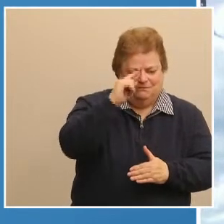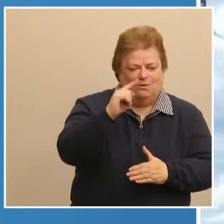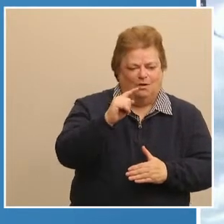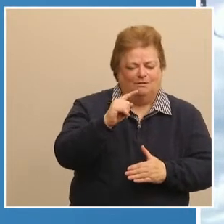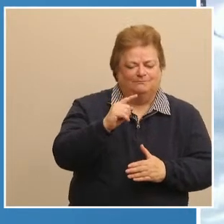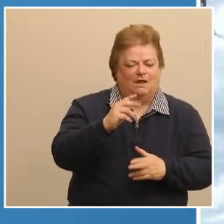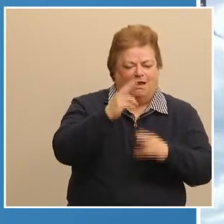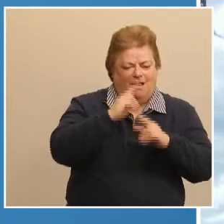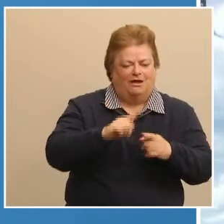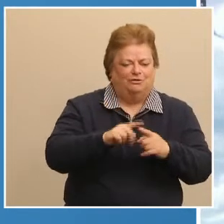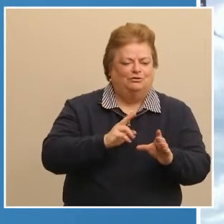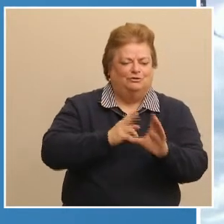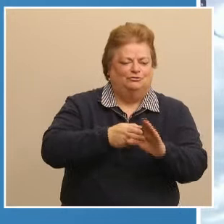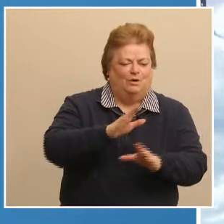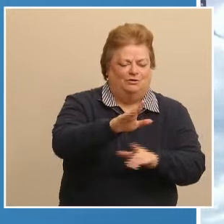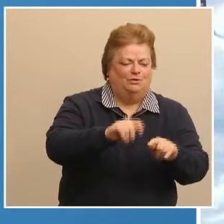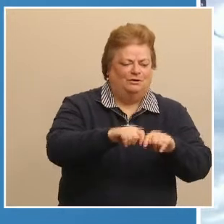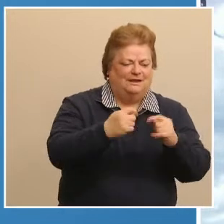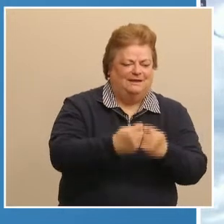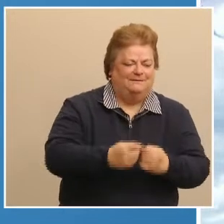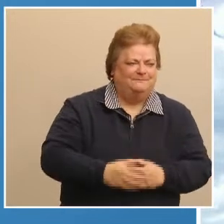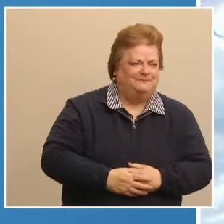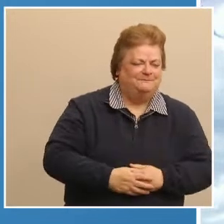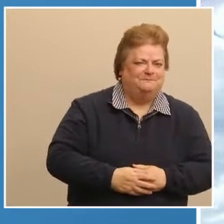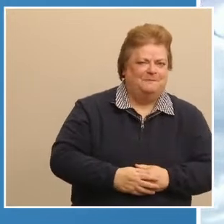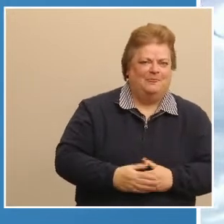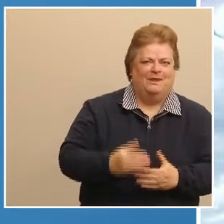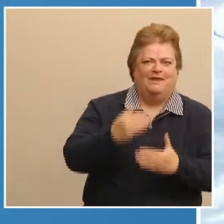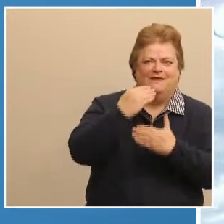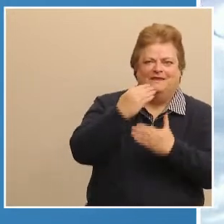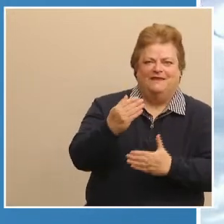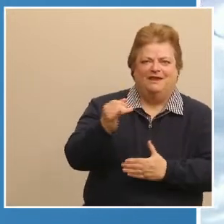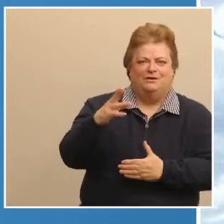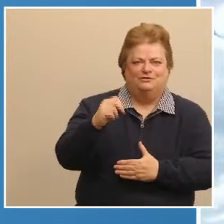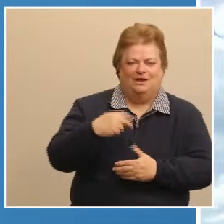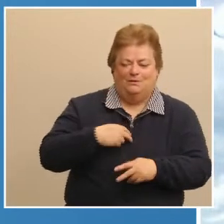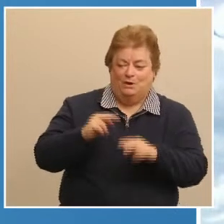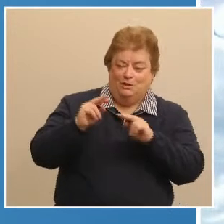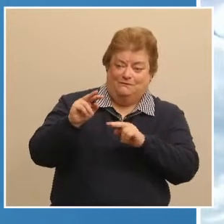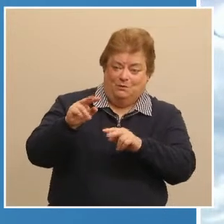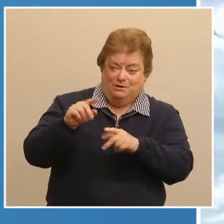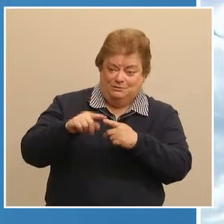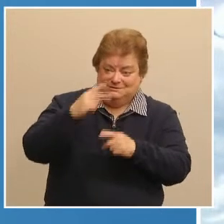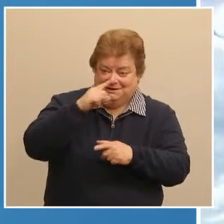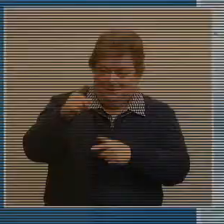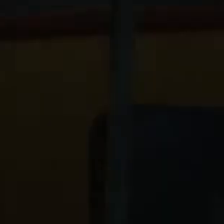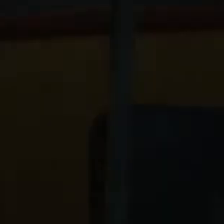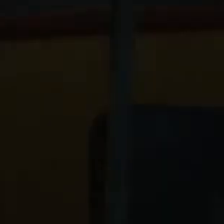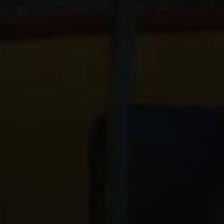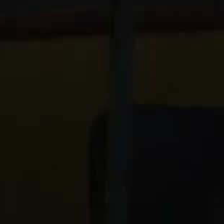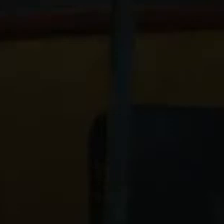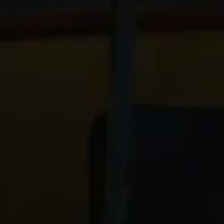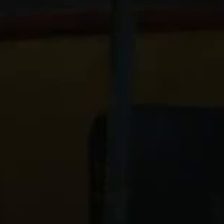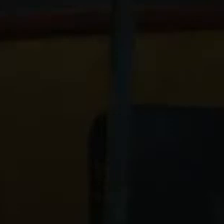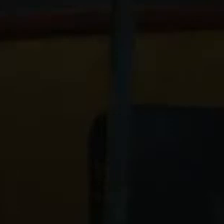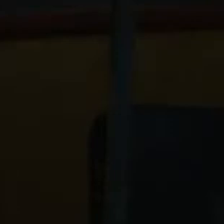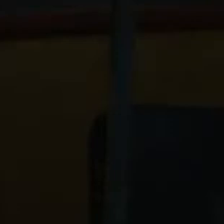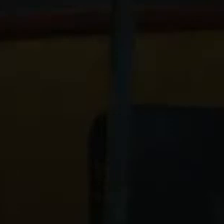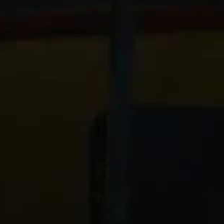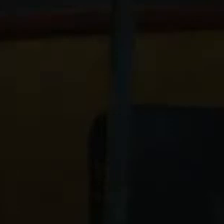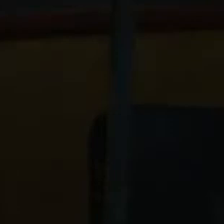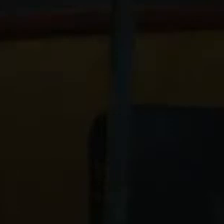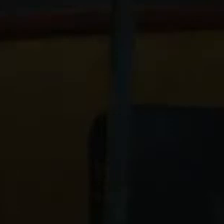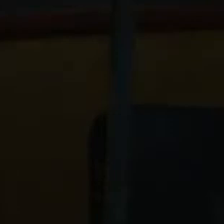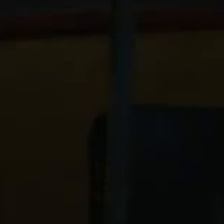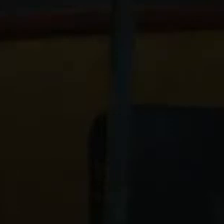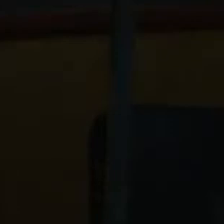of that team. Thank you so much, John. We look forward to seeing you again, helping us. I want to come back